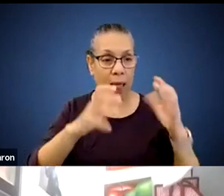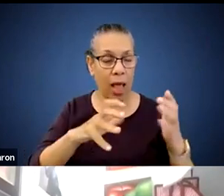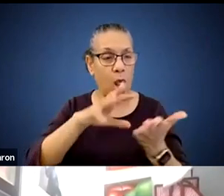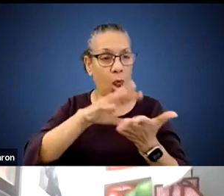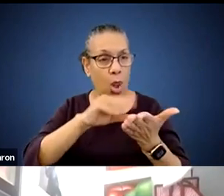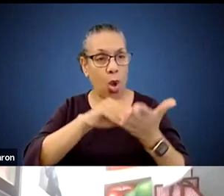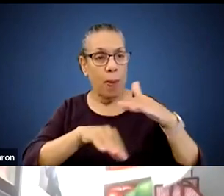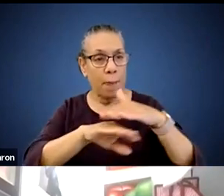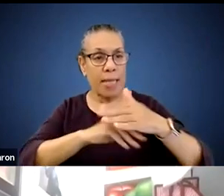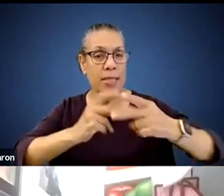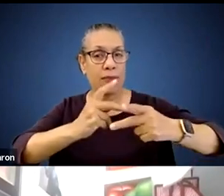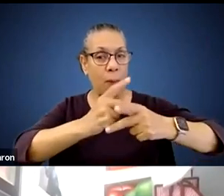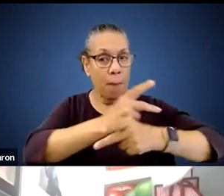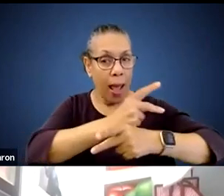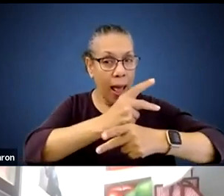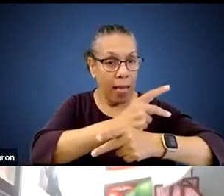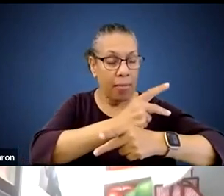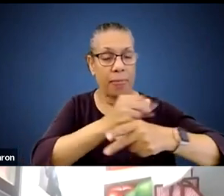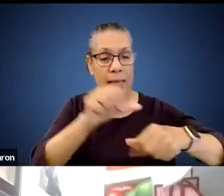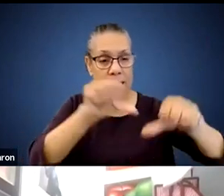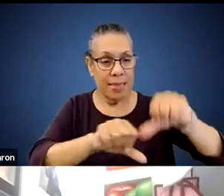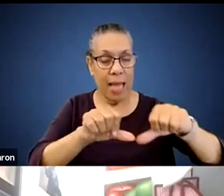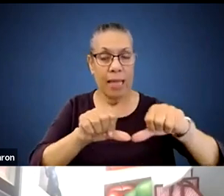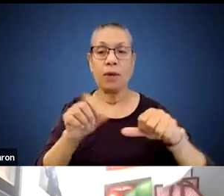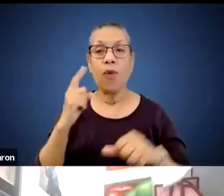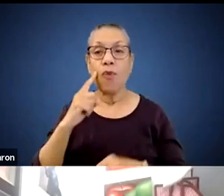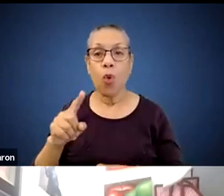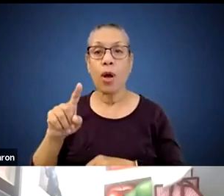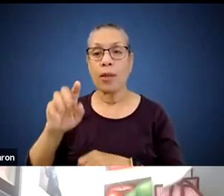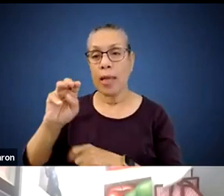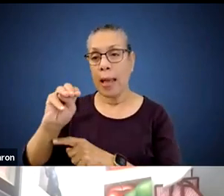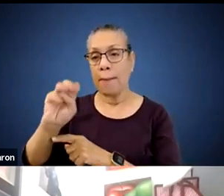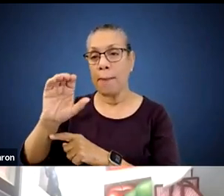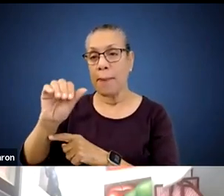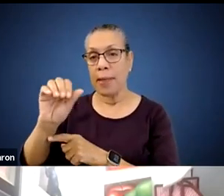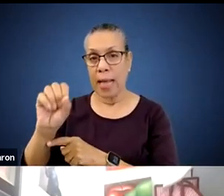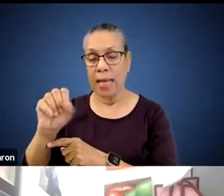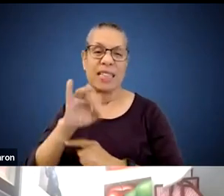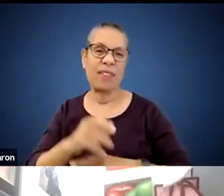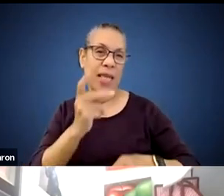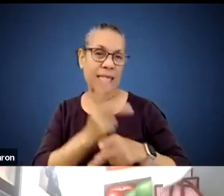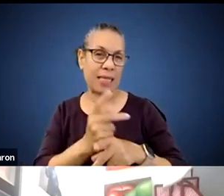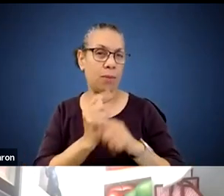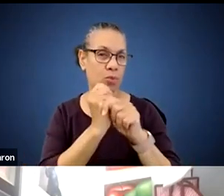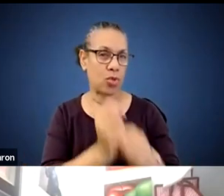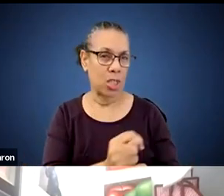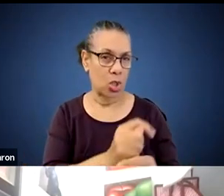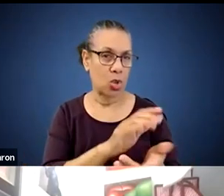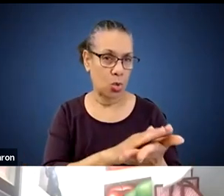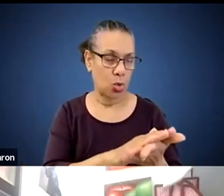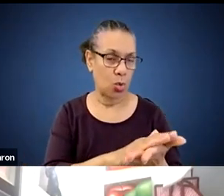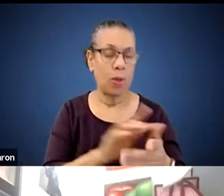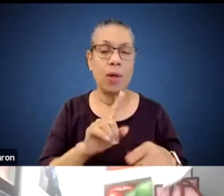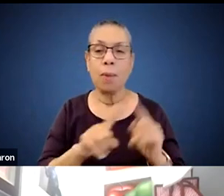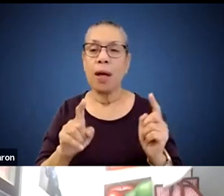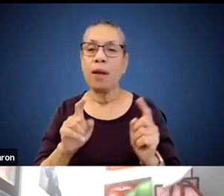for Math and Science for MCAS if they're going to choose to ultimately stay in a Traditional School setting but